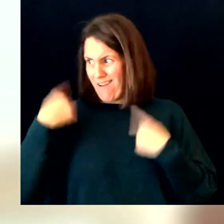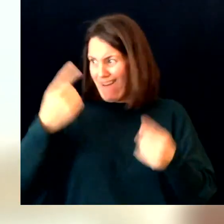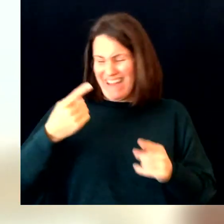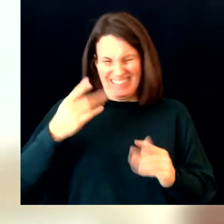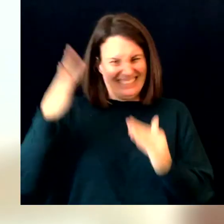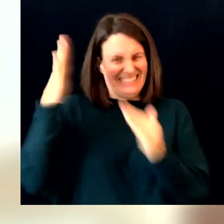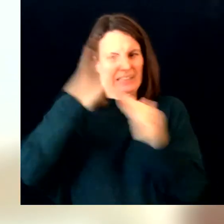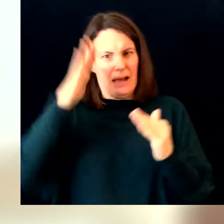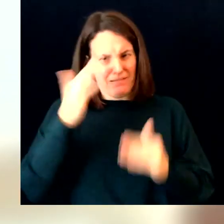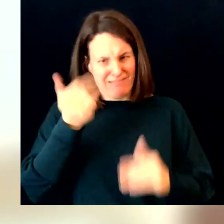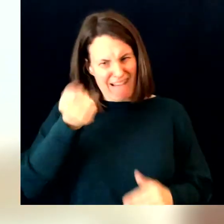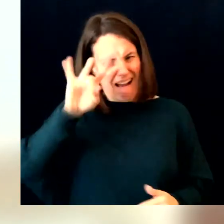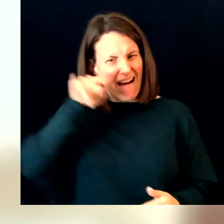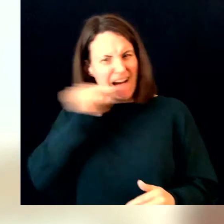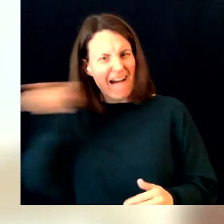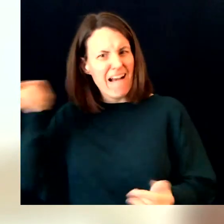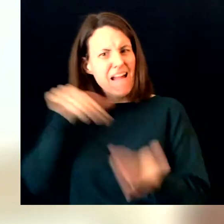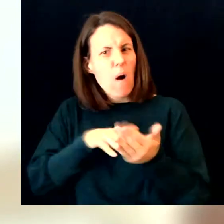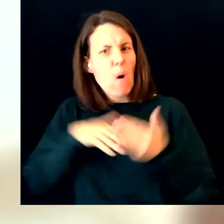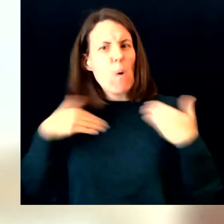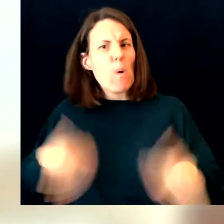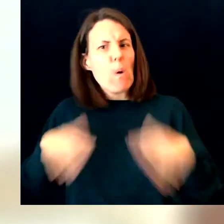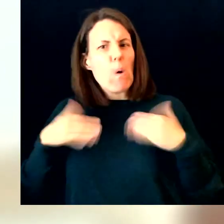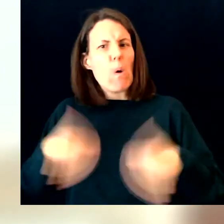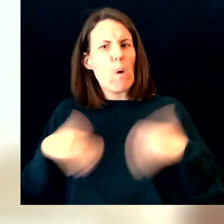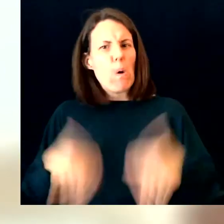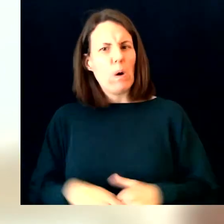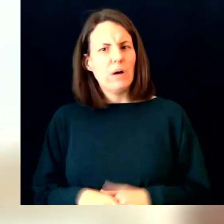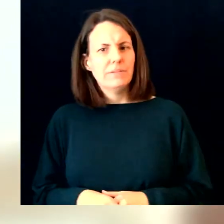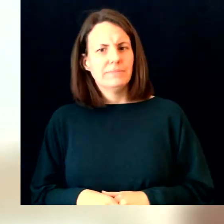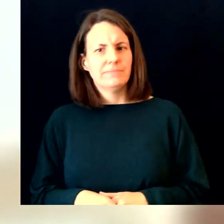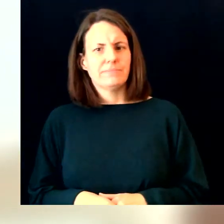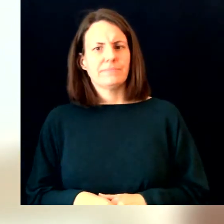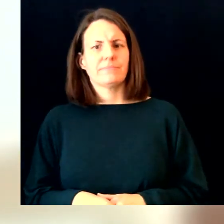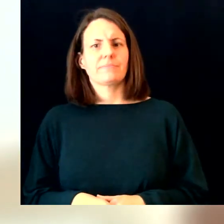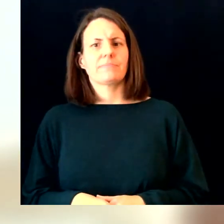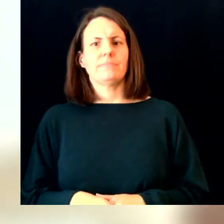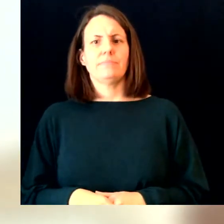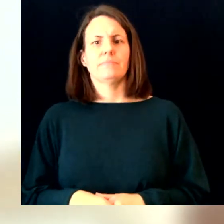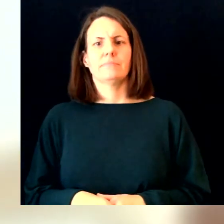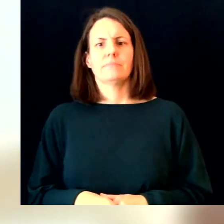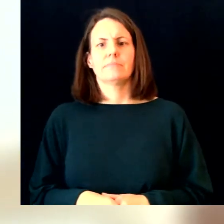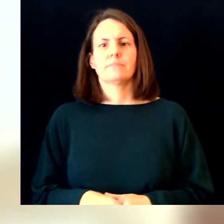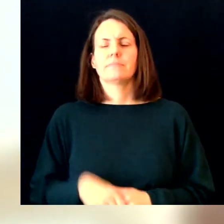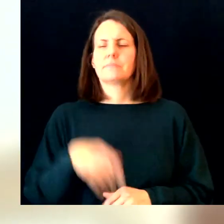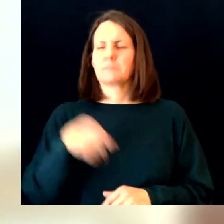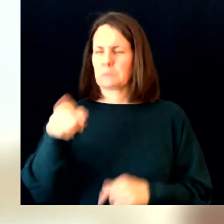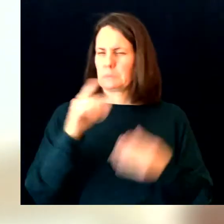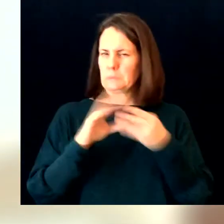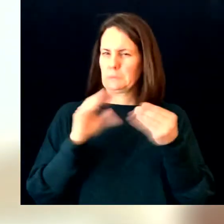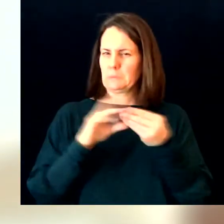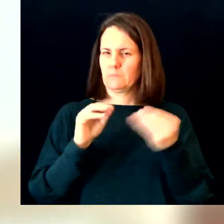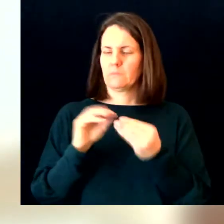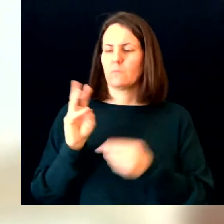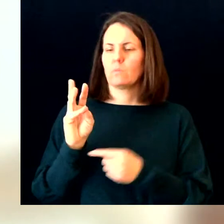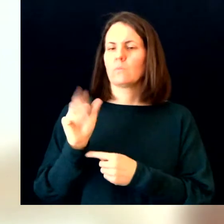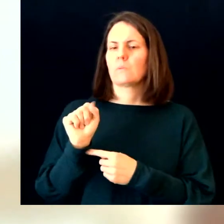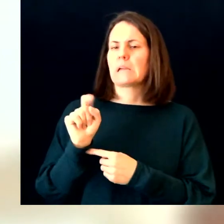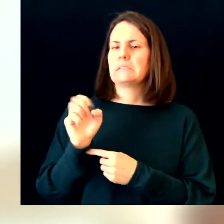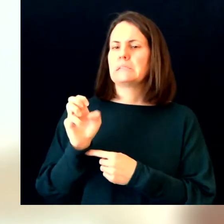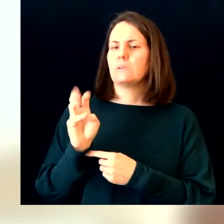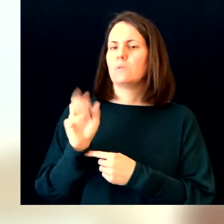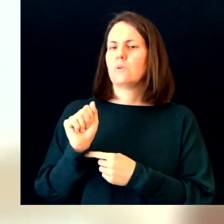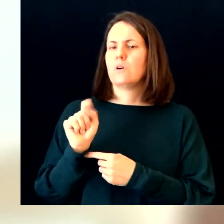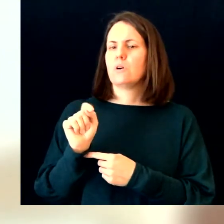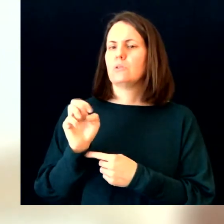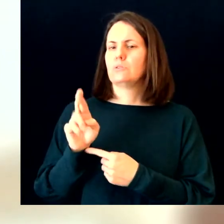interesting and frankly surprising success, because we haven't used that type of technology for awareness